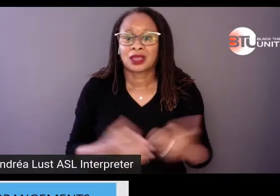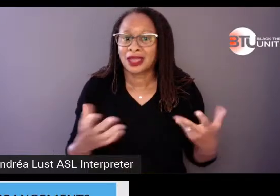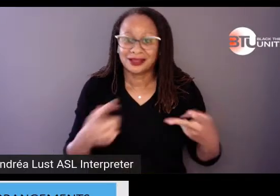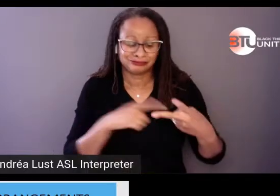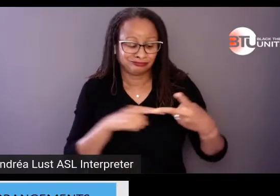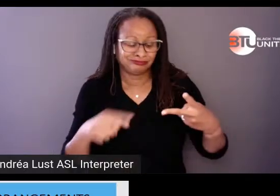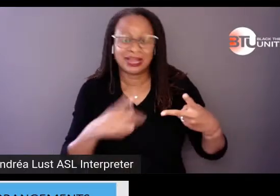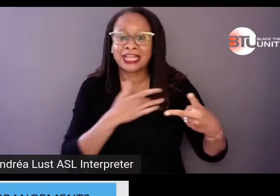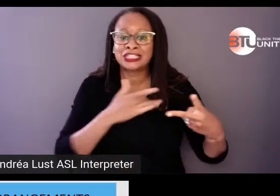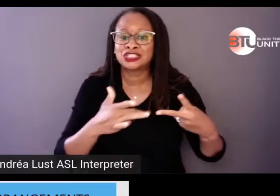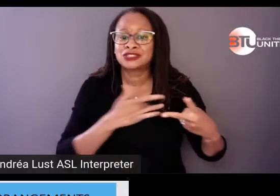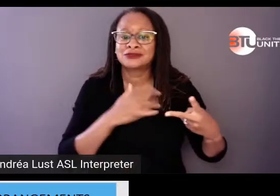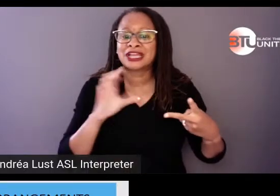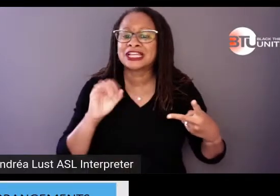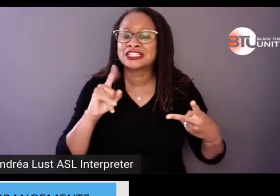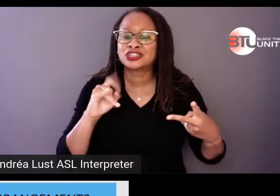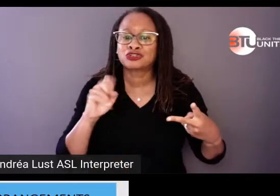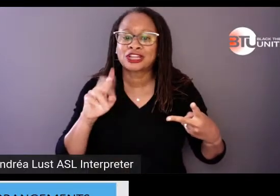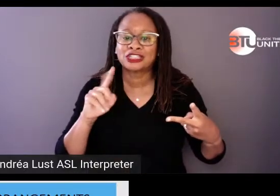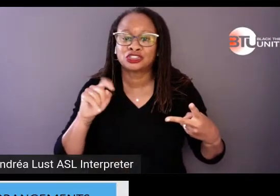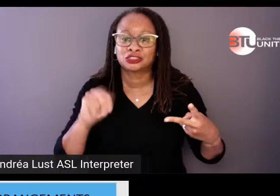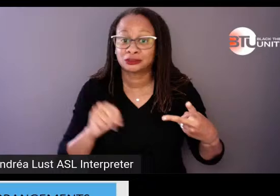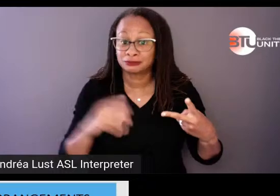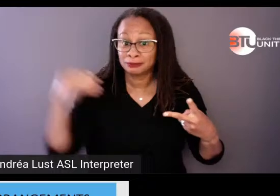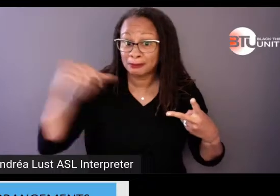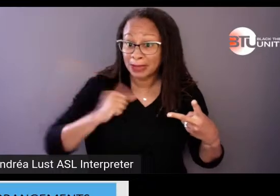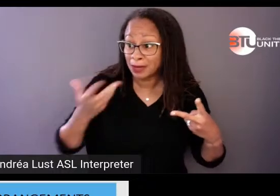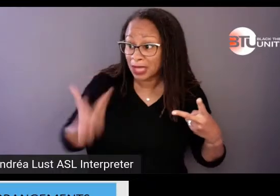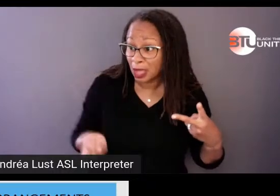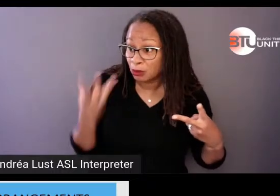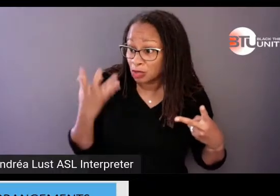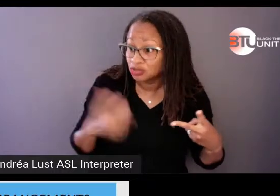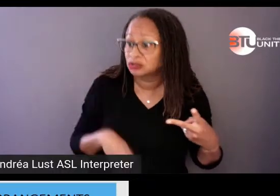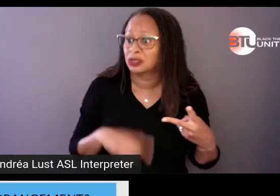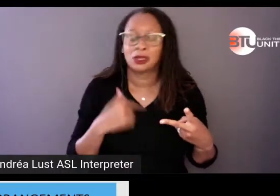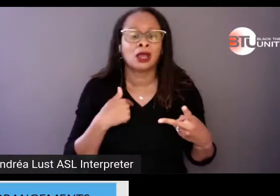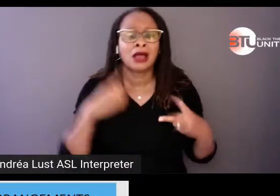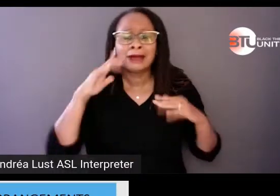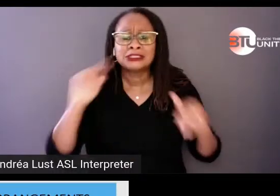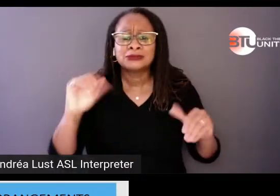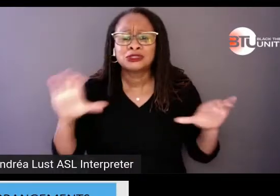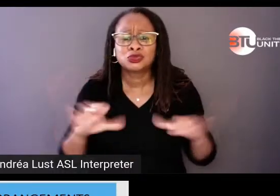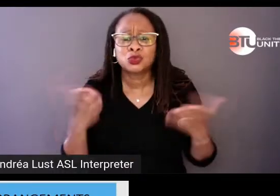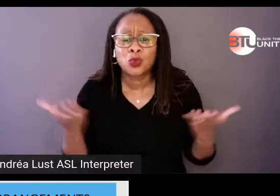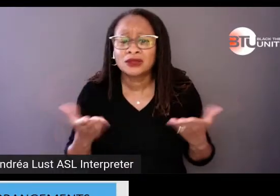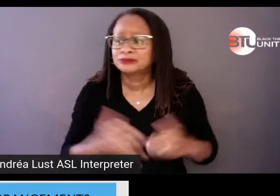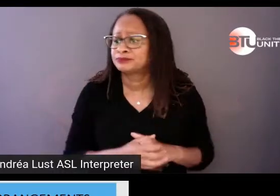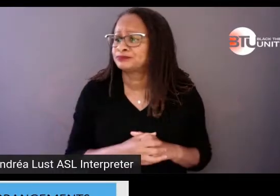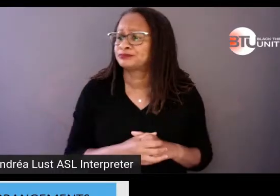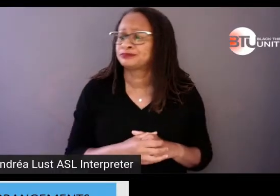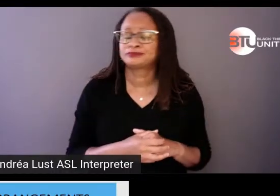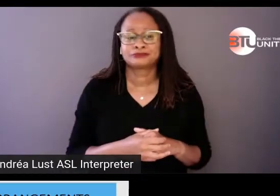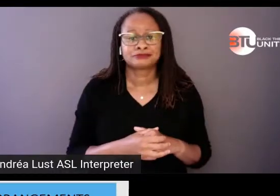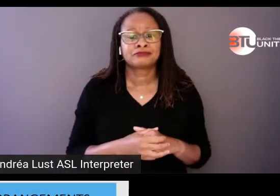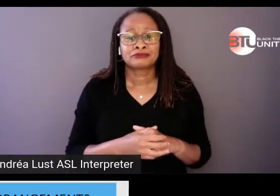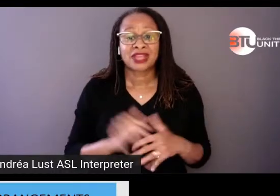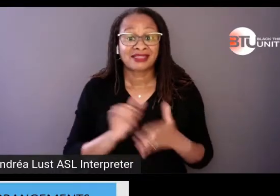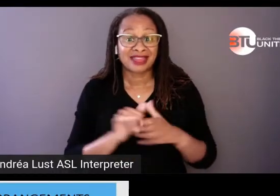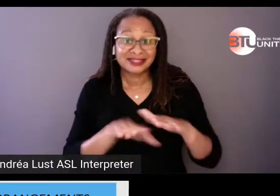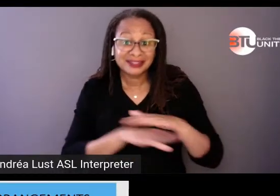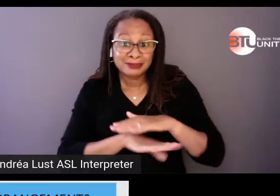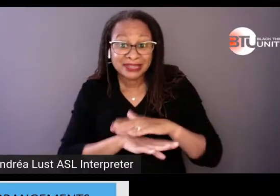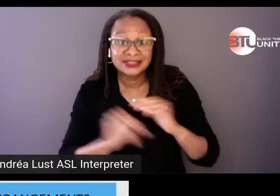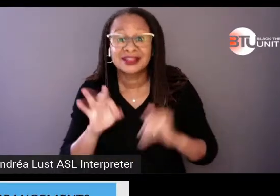consideration? What are you going to be paid? And what are you going to be expected to do? That's the basis of a contract. And the